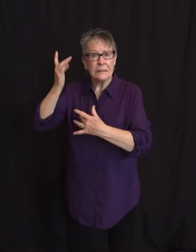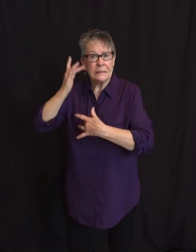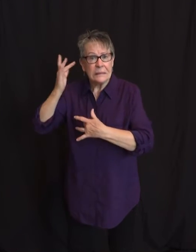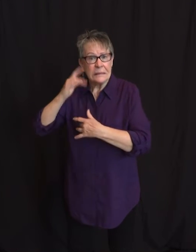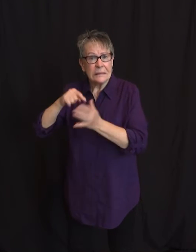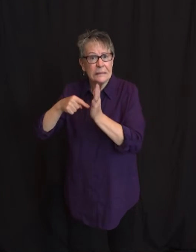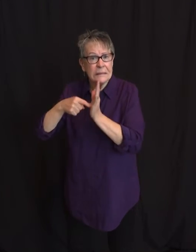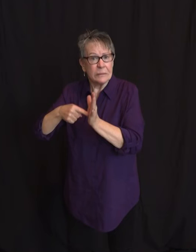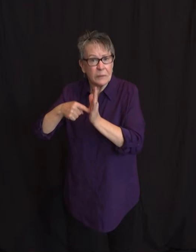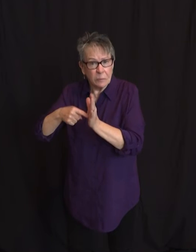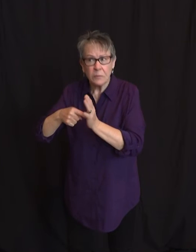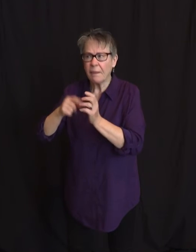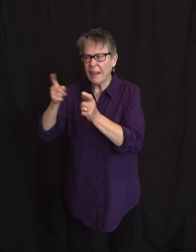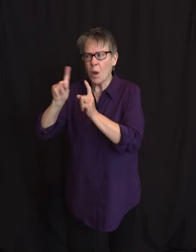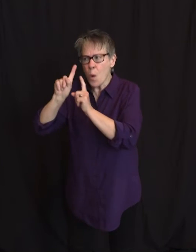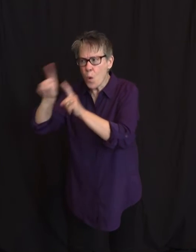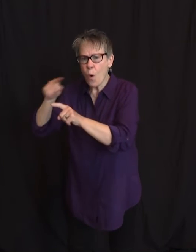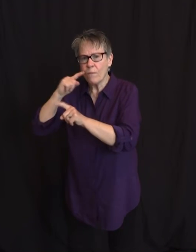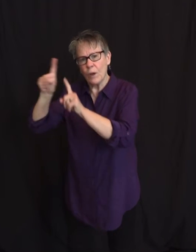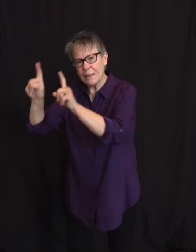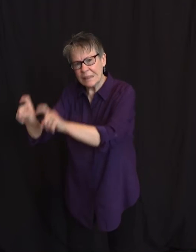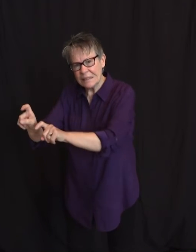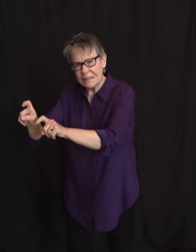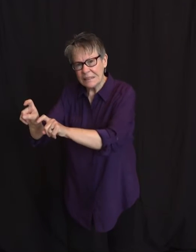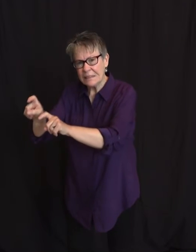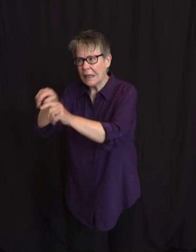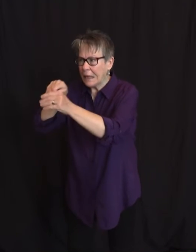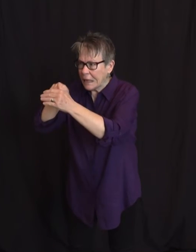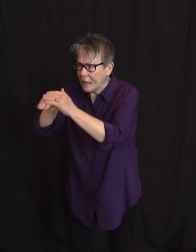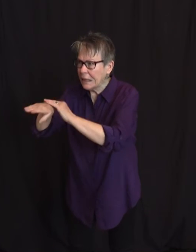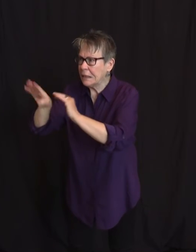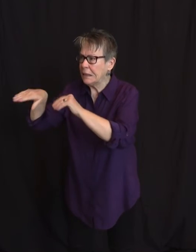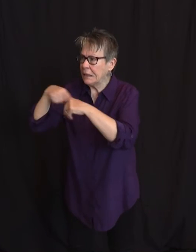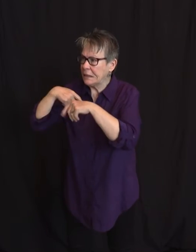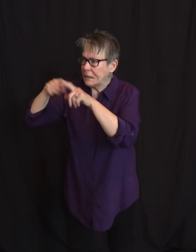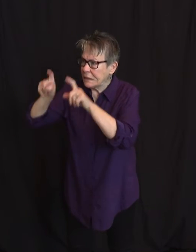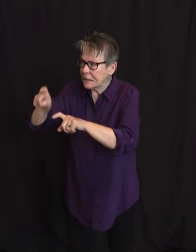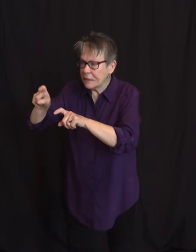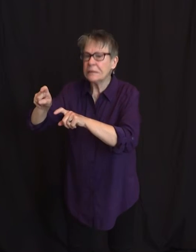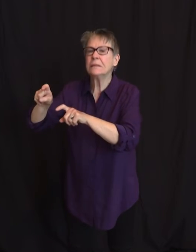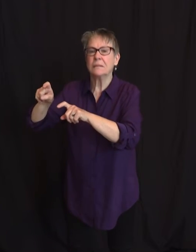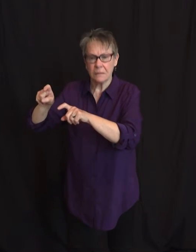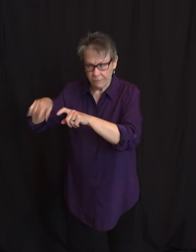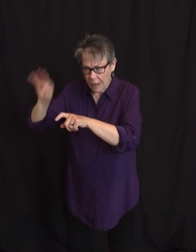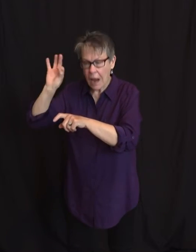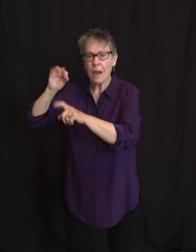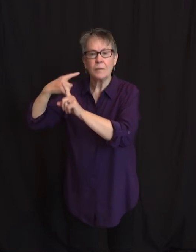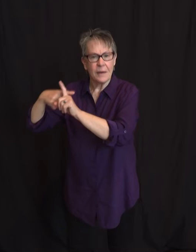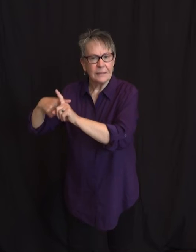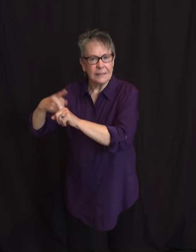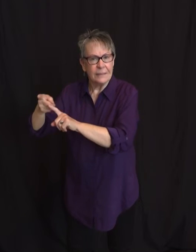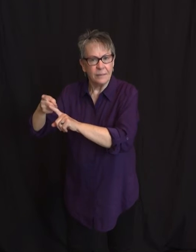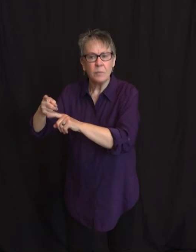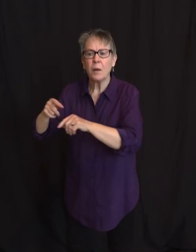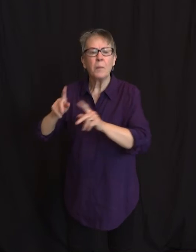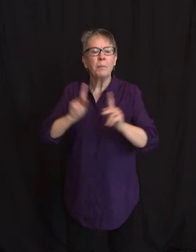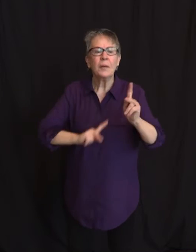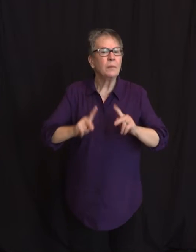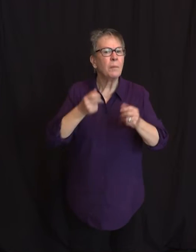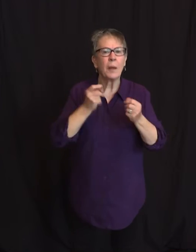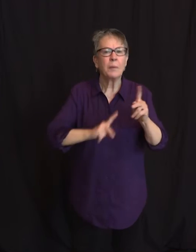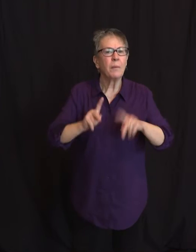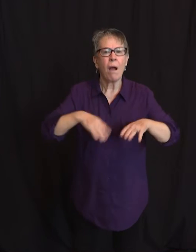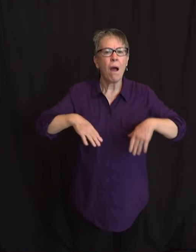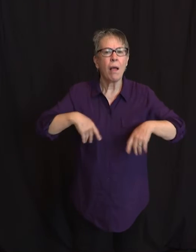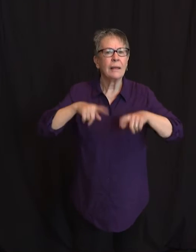to start down front here with Dave, and if you guys could go quickly through it, would be great. Sure, Governor. Hi.